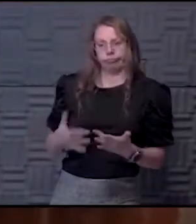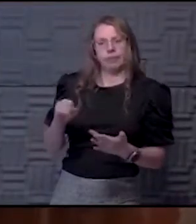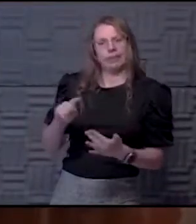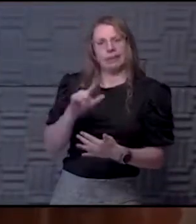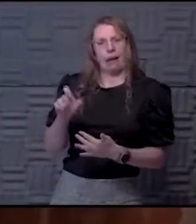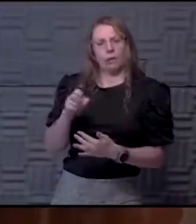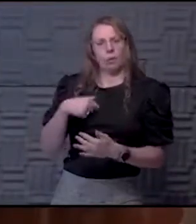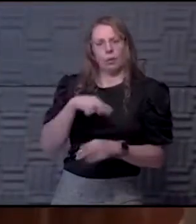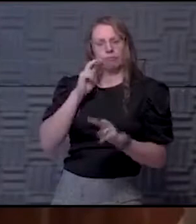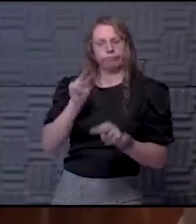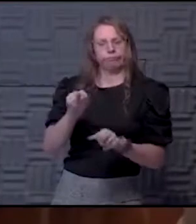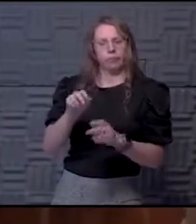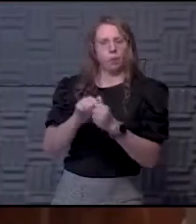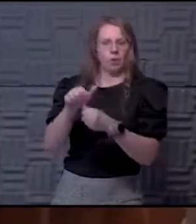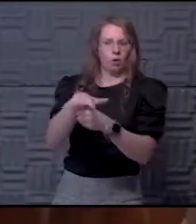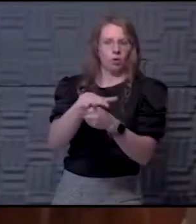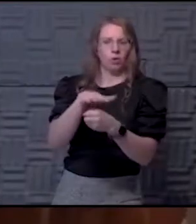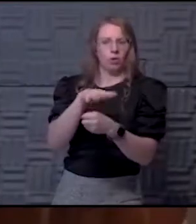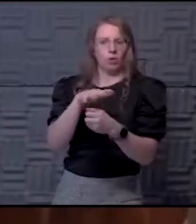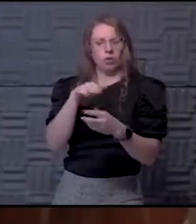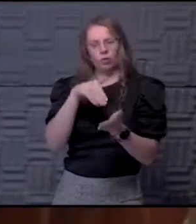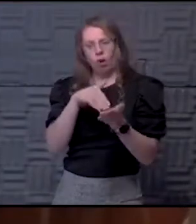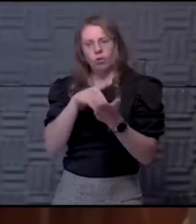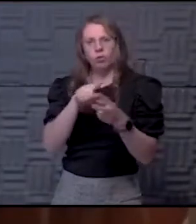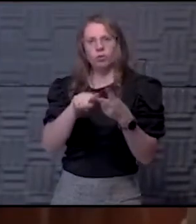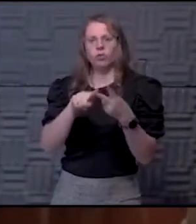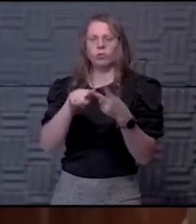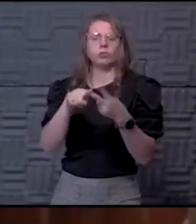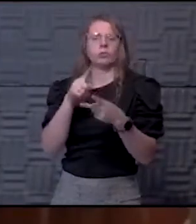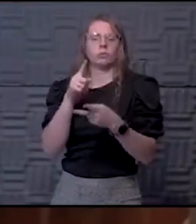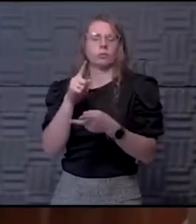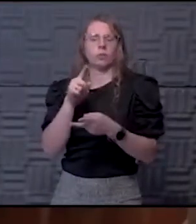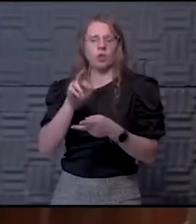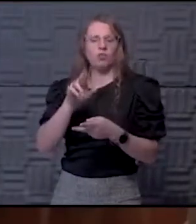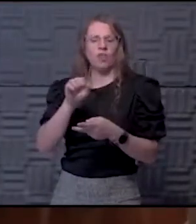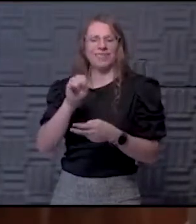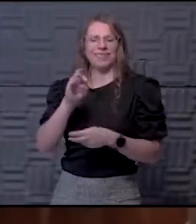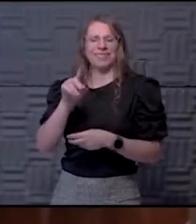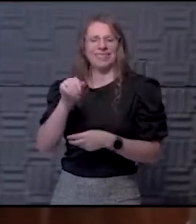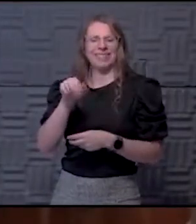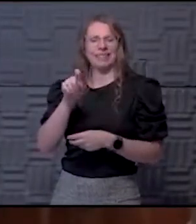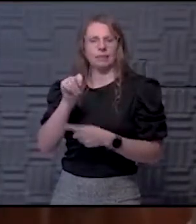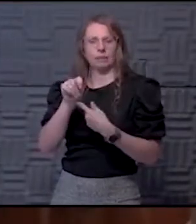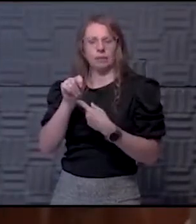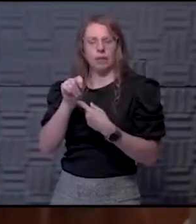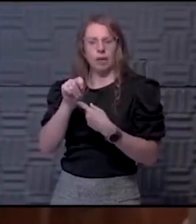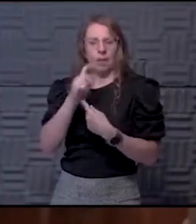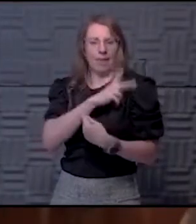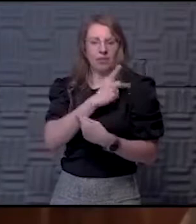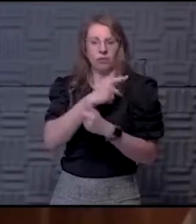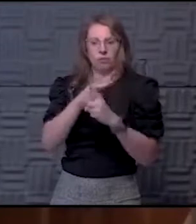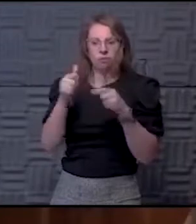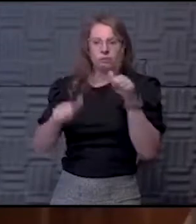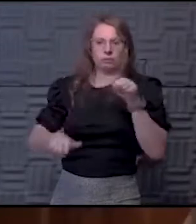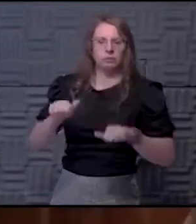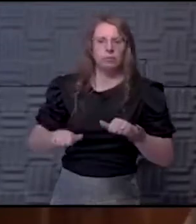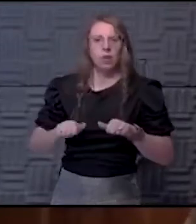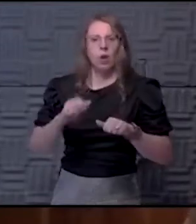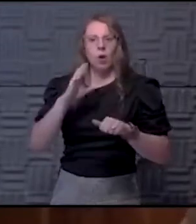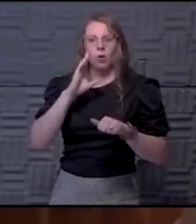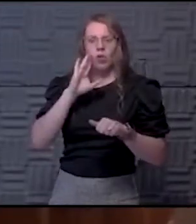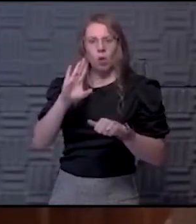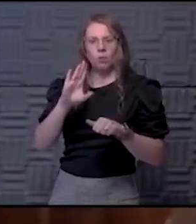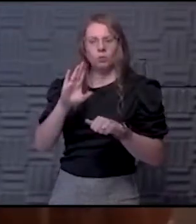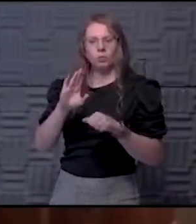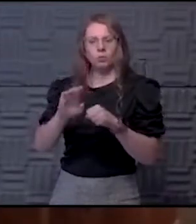we saw with residents and with other physicians is when you have a patient hesitating on making a decision that you know is